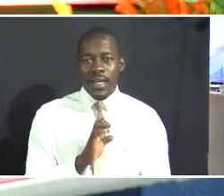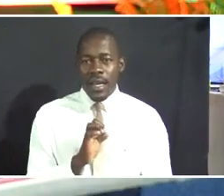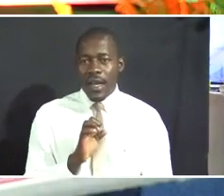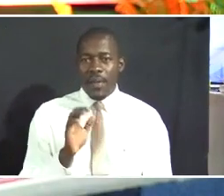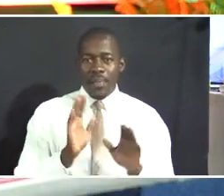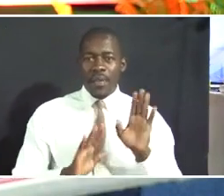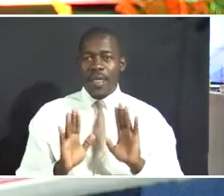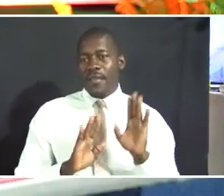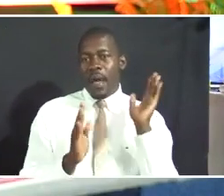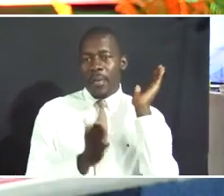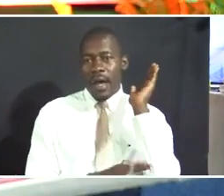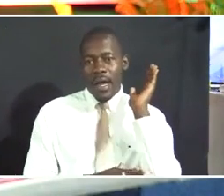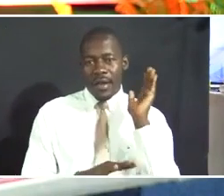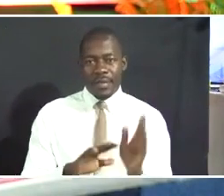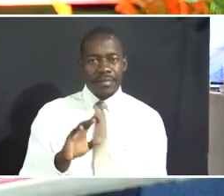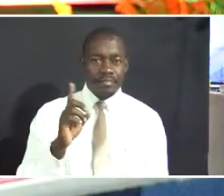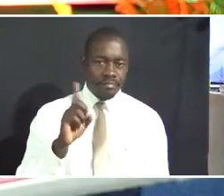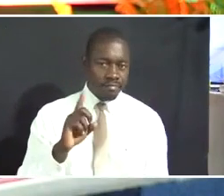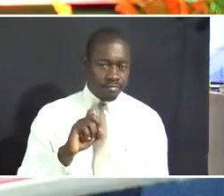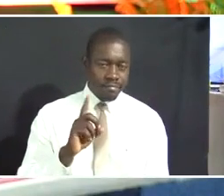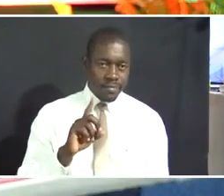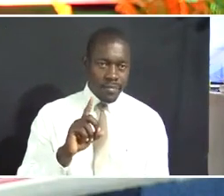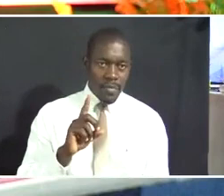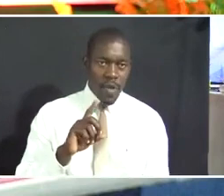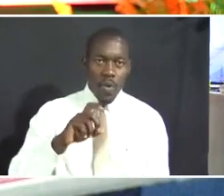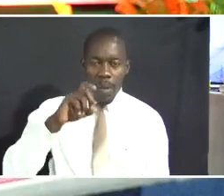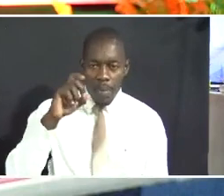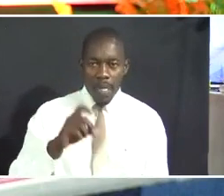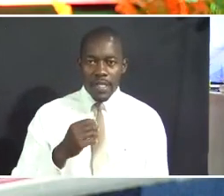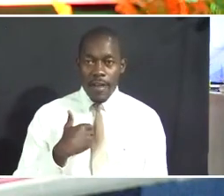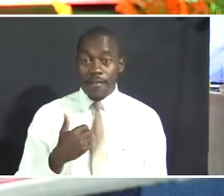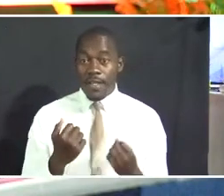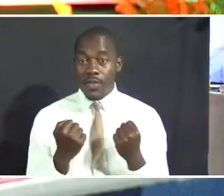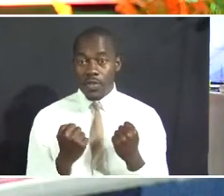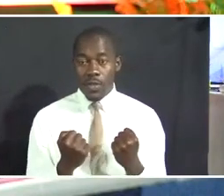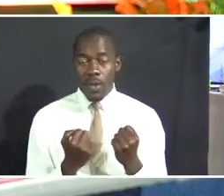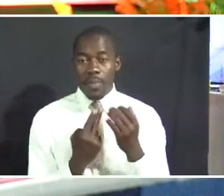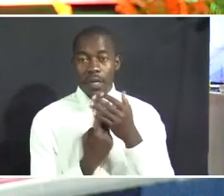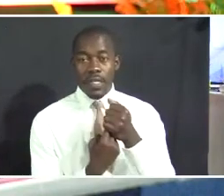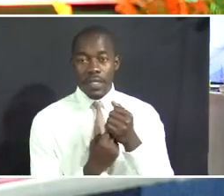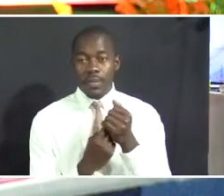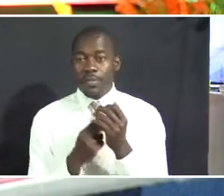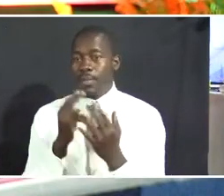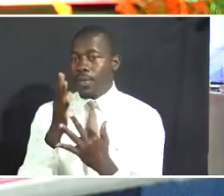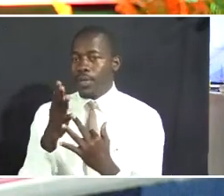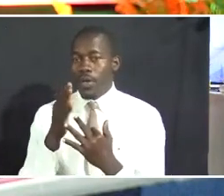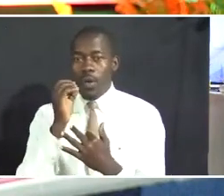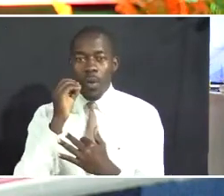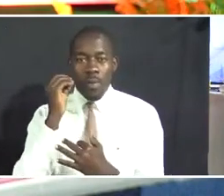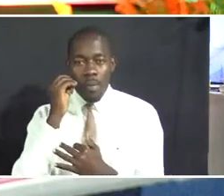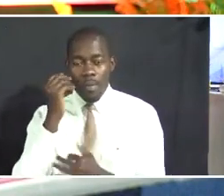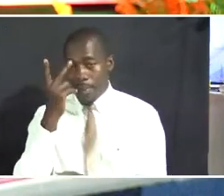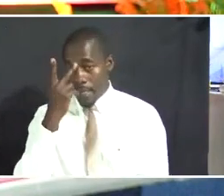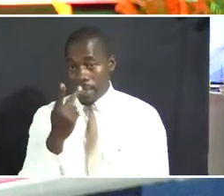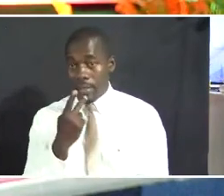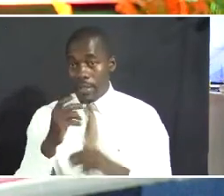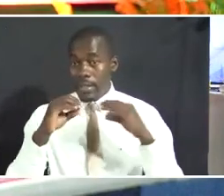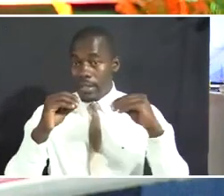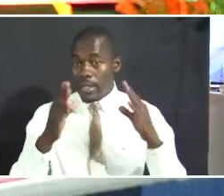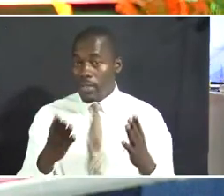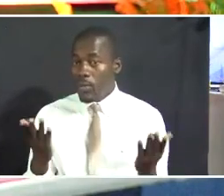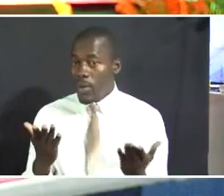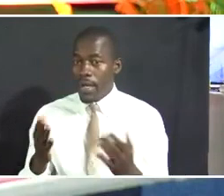I said, there must be a strong partnership between the home, the parents, the teachers in school, and the